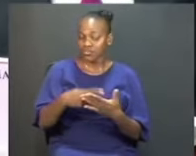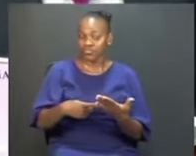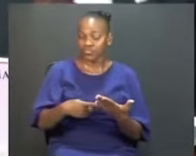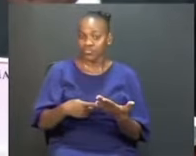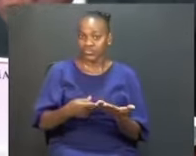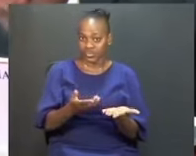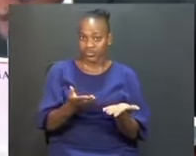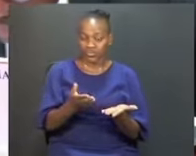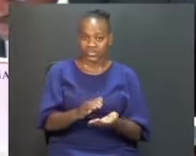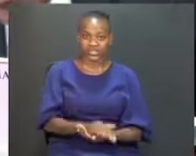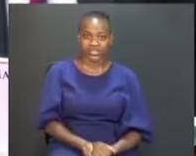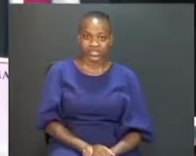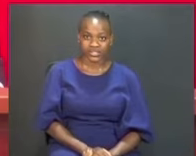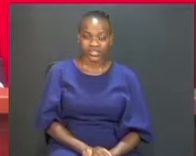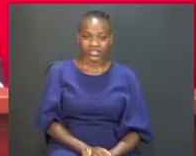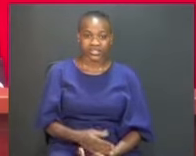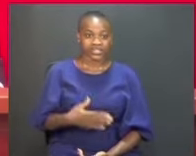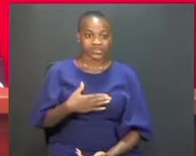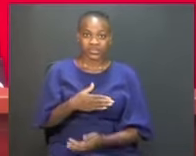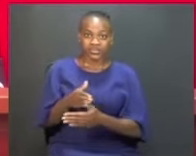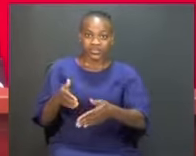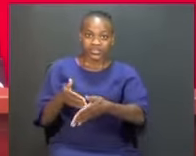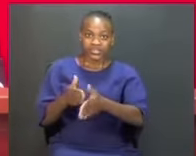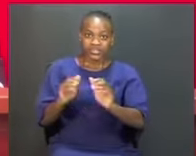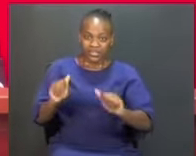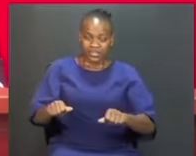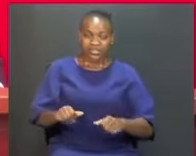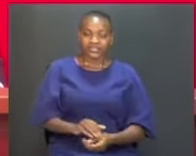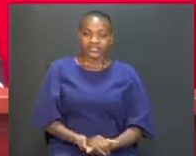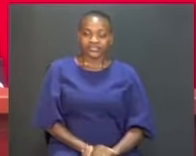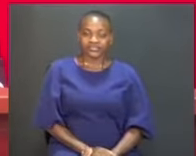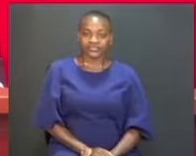Please, majority leader, you may do so now.